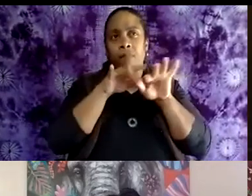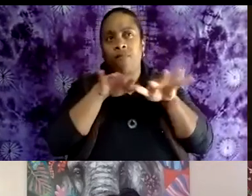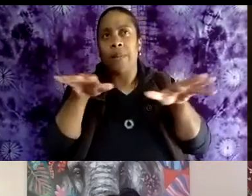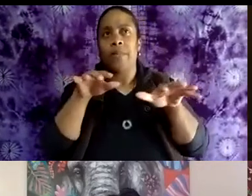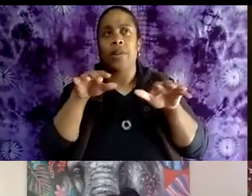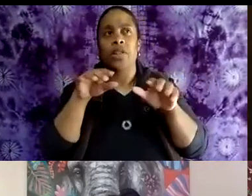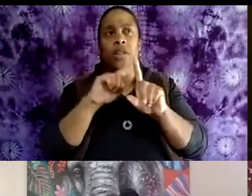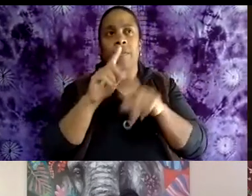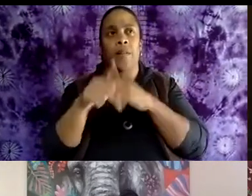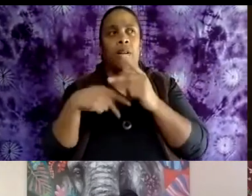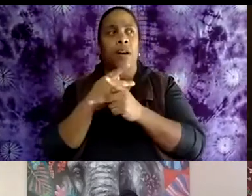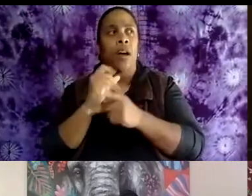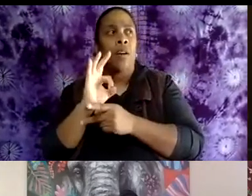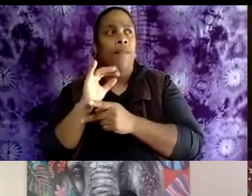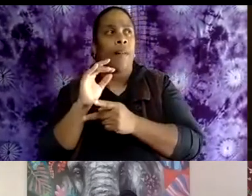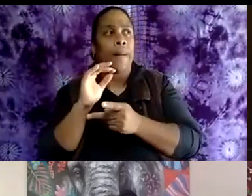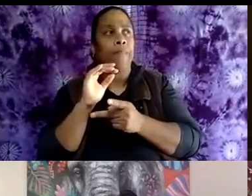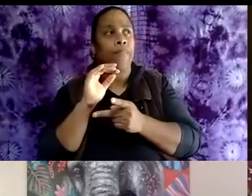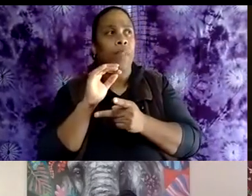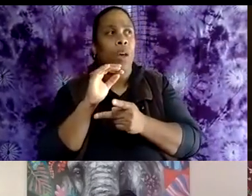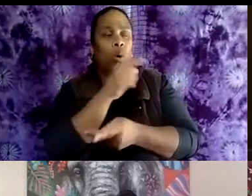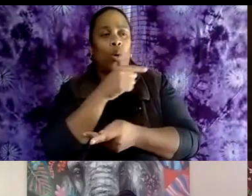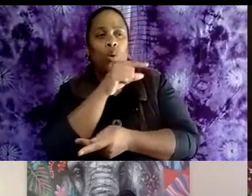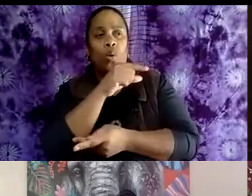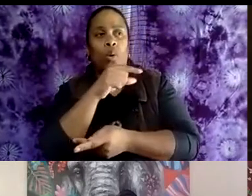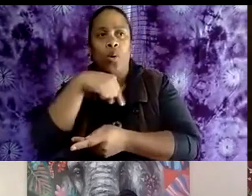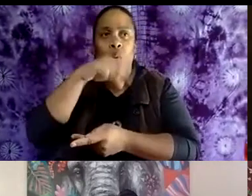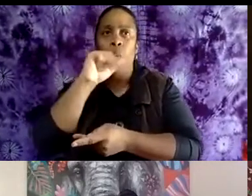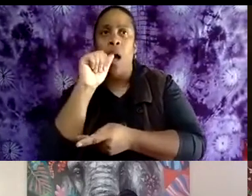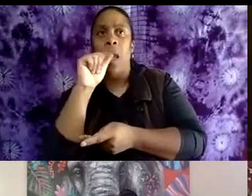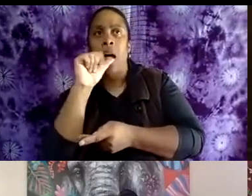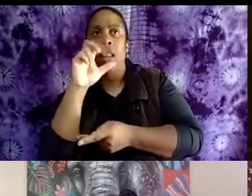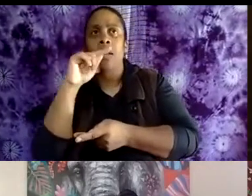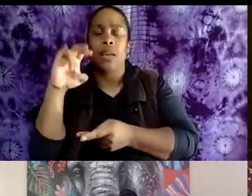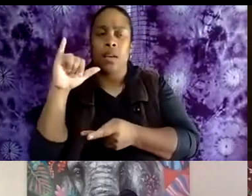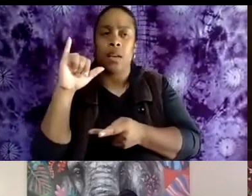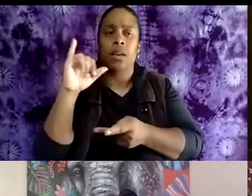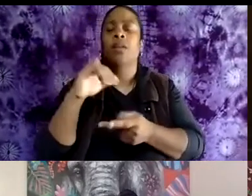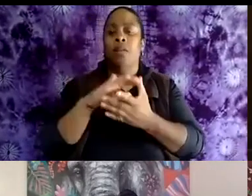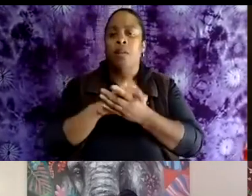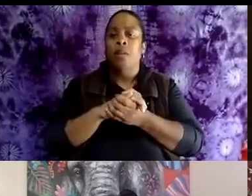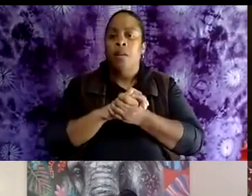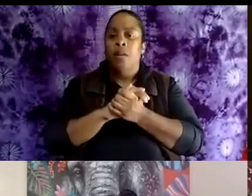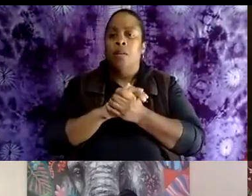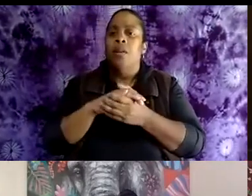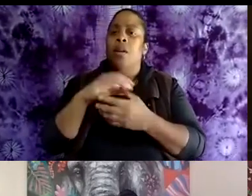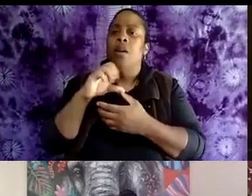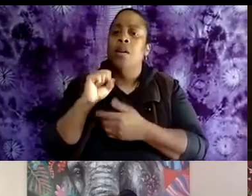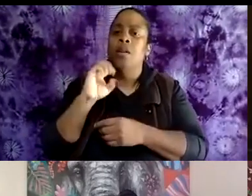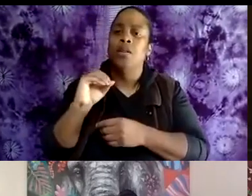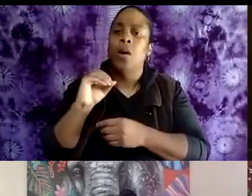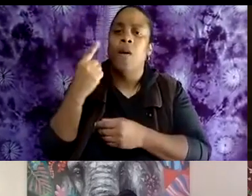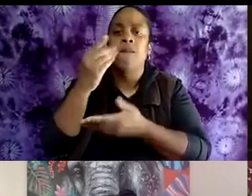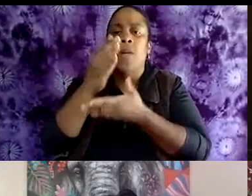makes life incredibly sweet and makes the moment by moment experience of life sweet. And so for some of us, that of